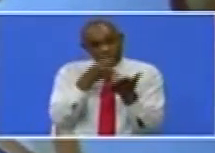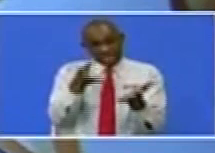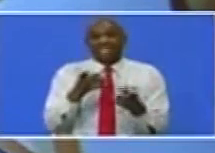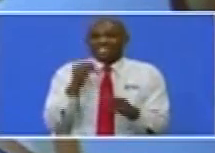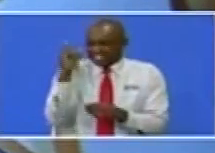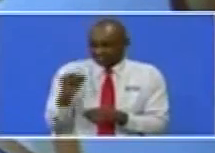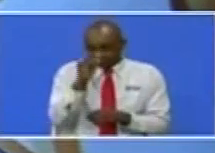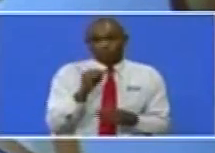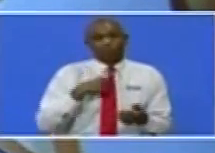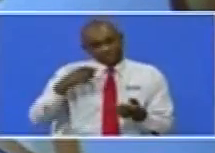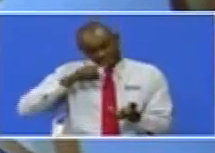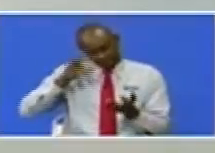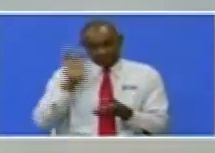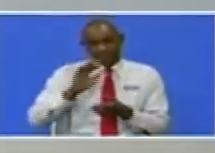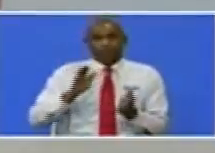member contracts.